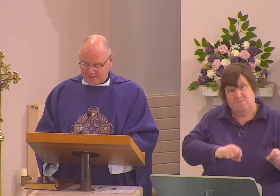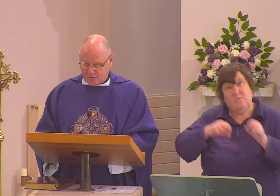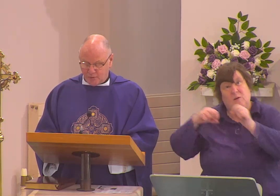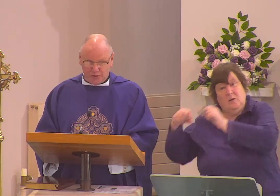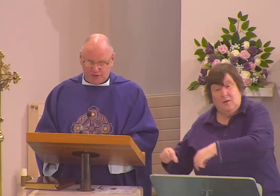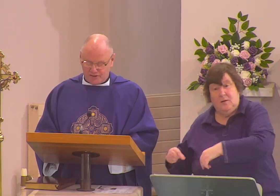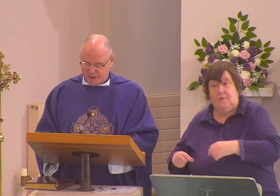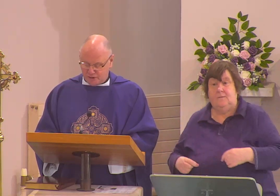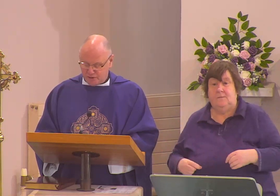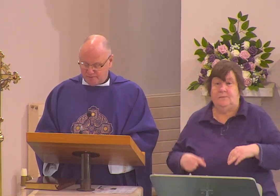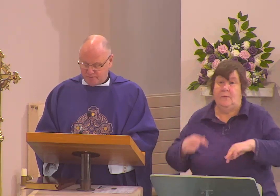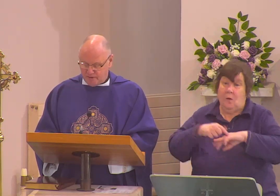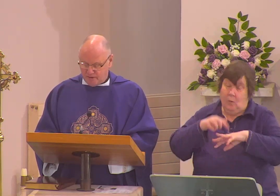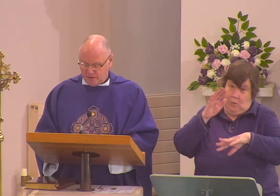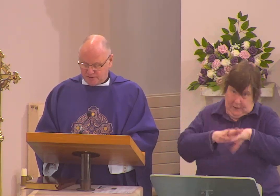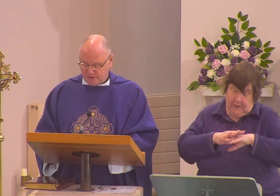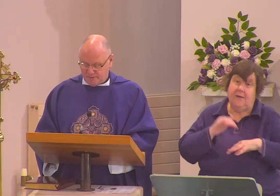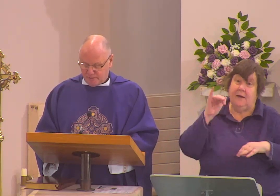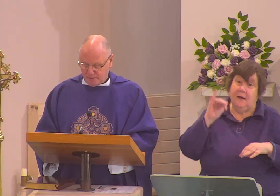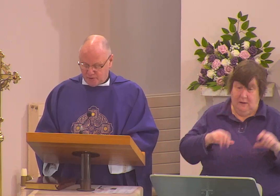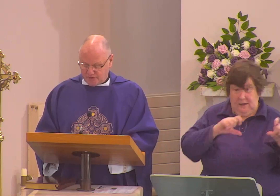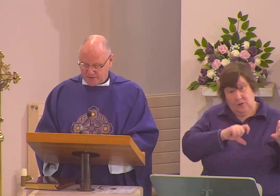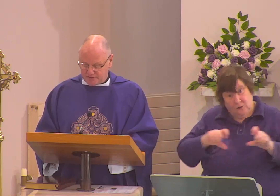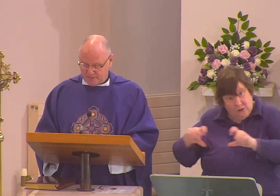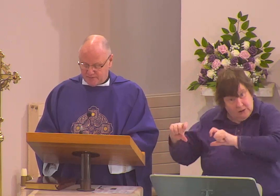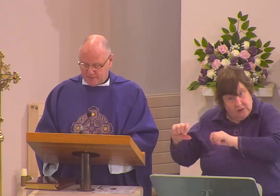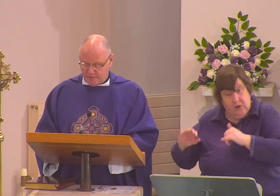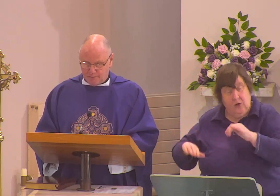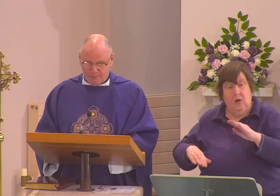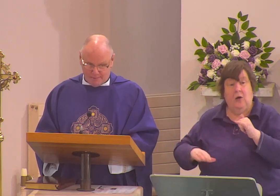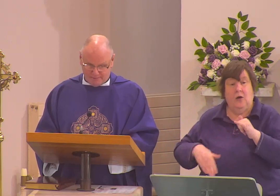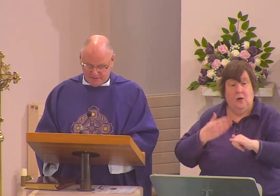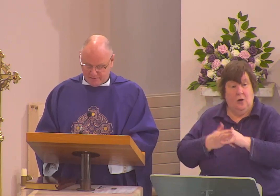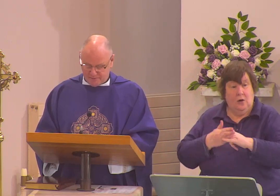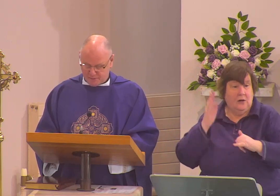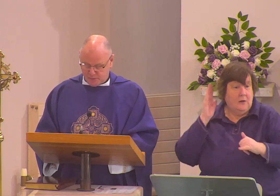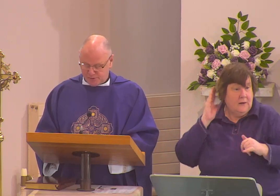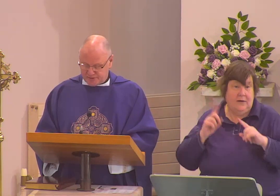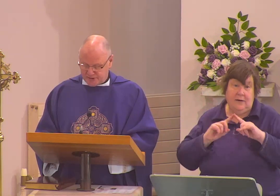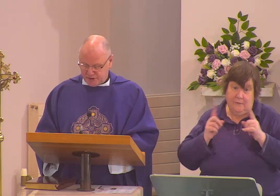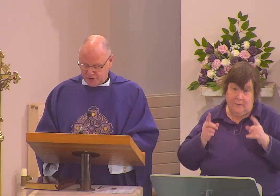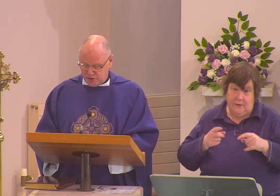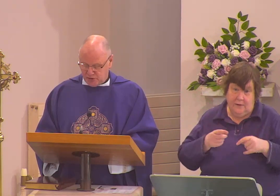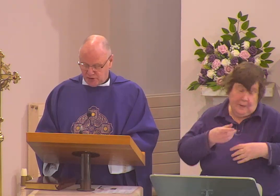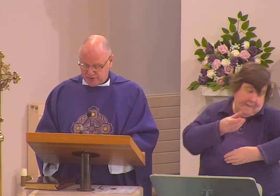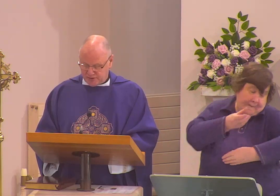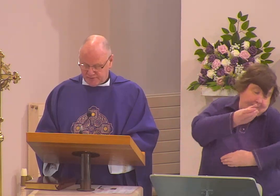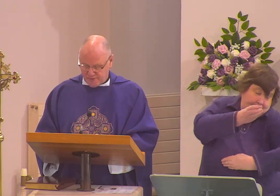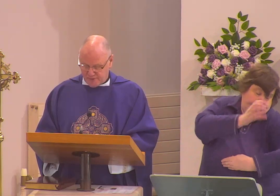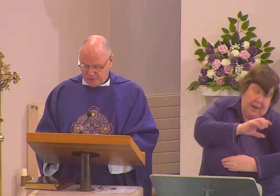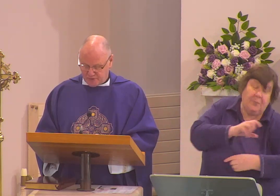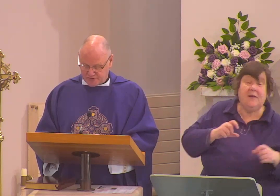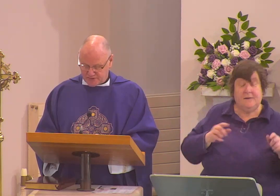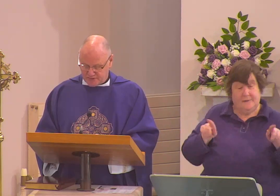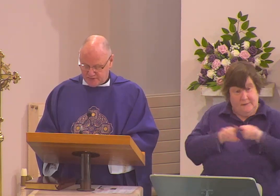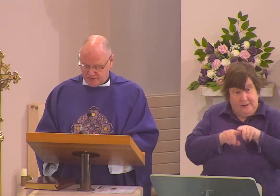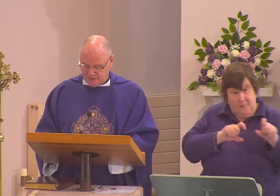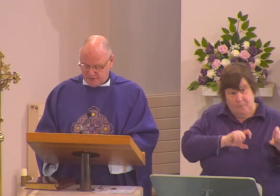Weddings will continue until further notice. Baptisms will continue until further